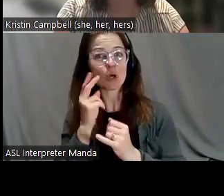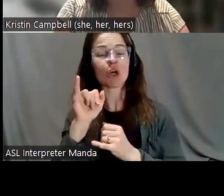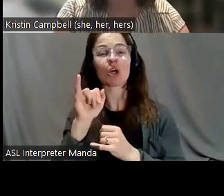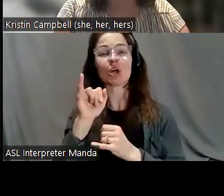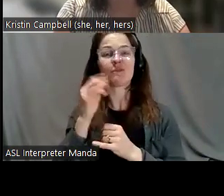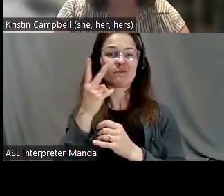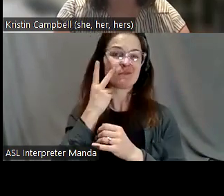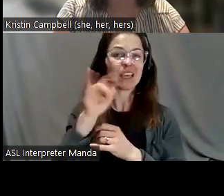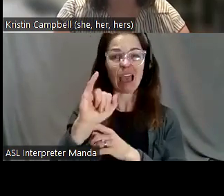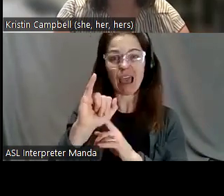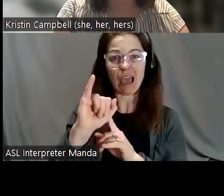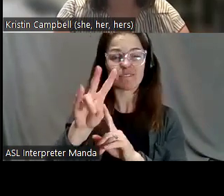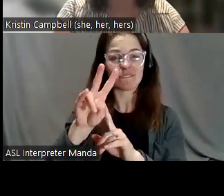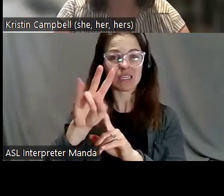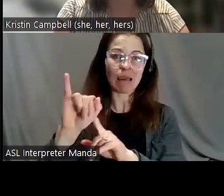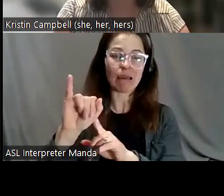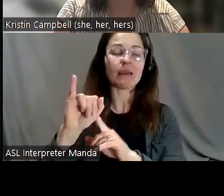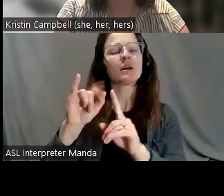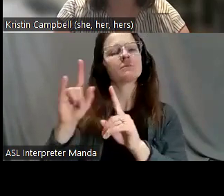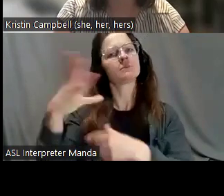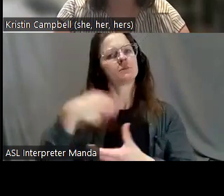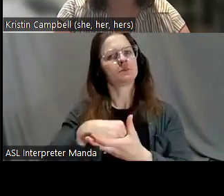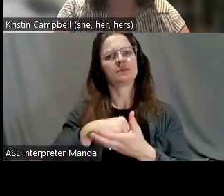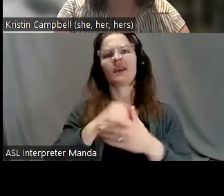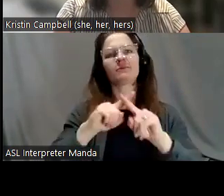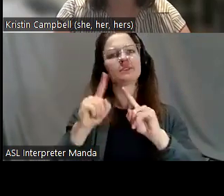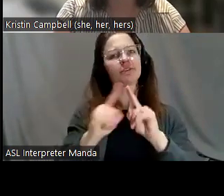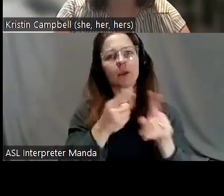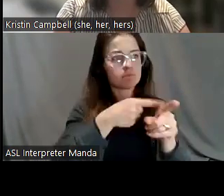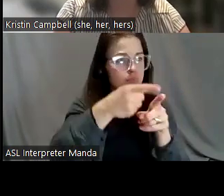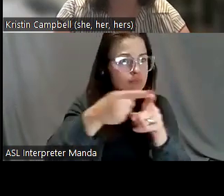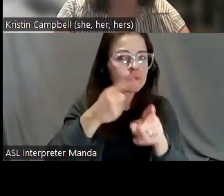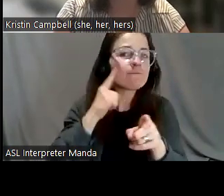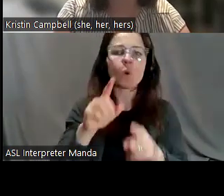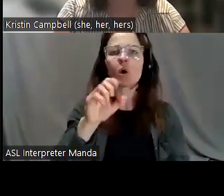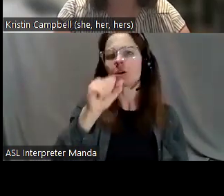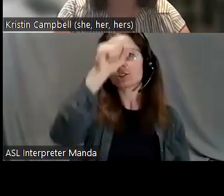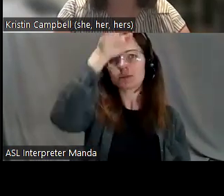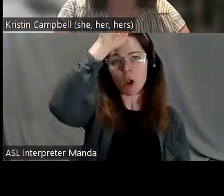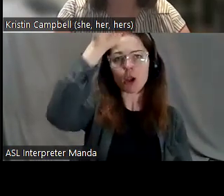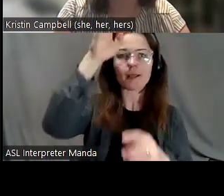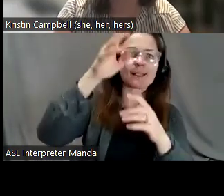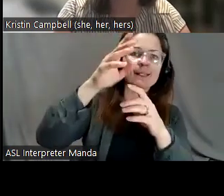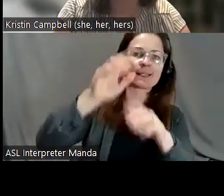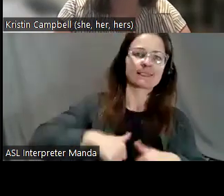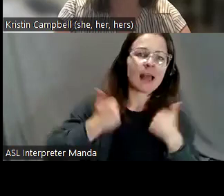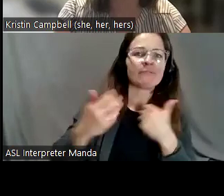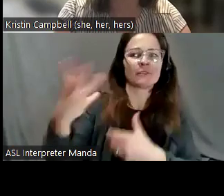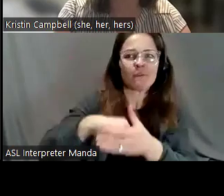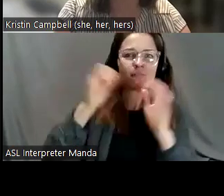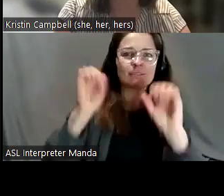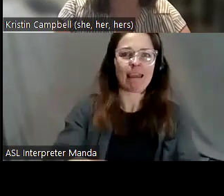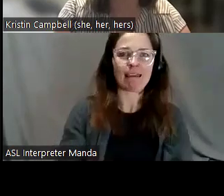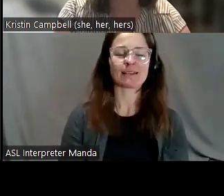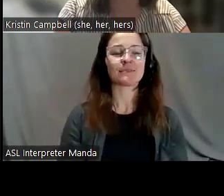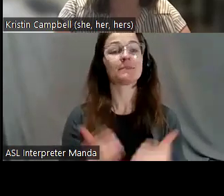all throughout the various elements of Spartan life, if you will. Can you go to the next slide, please?